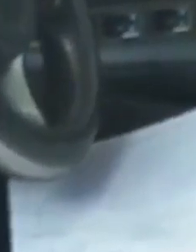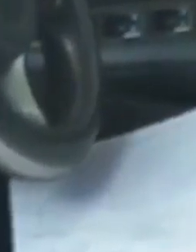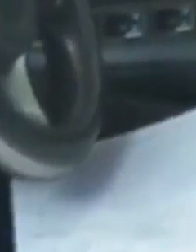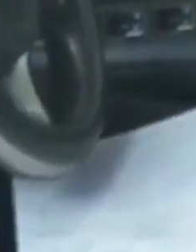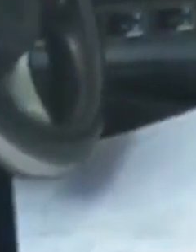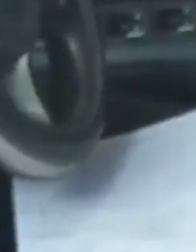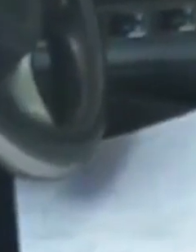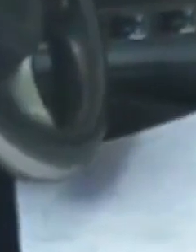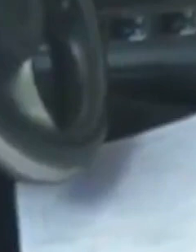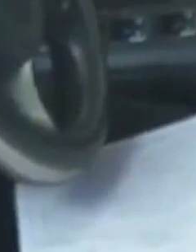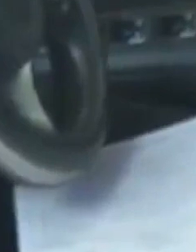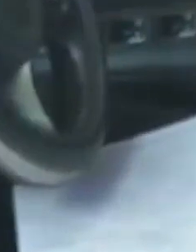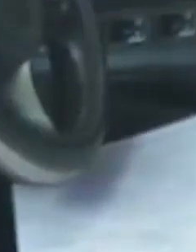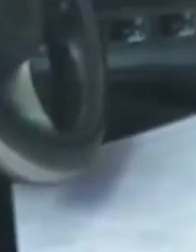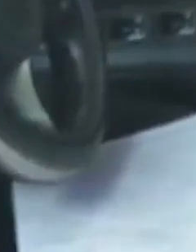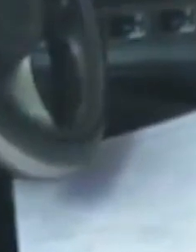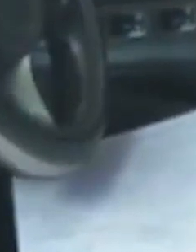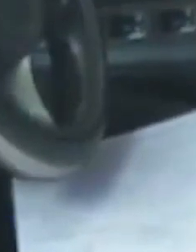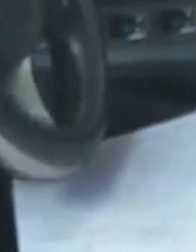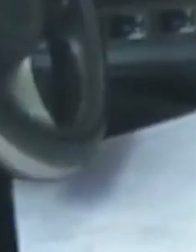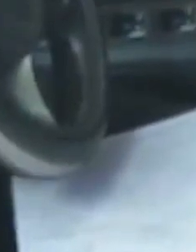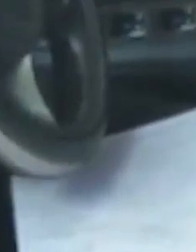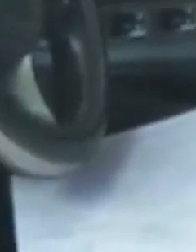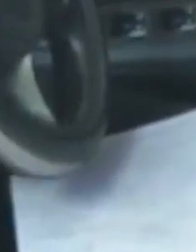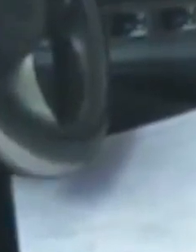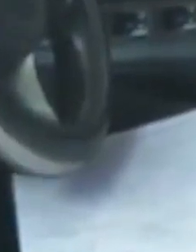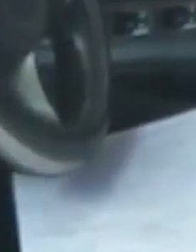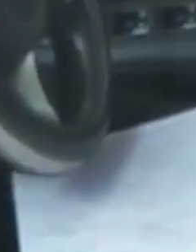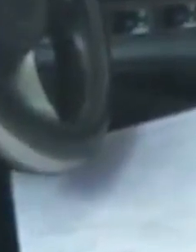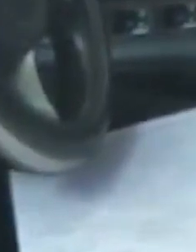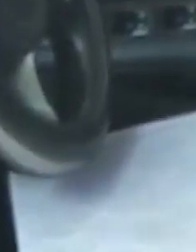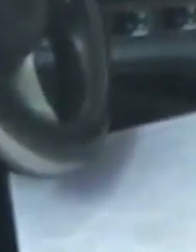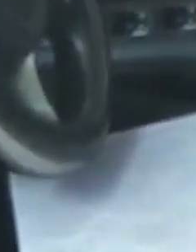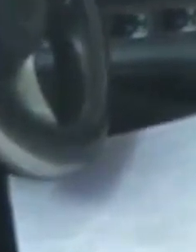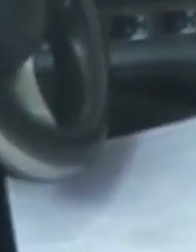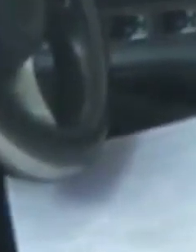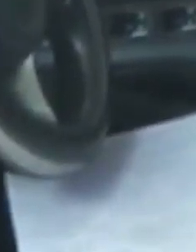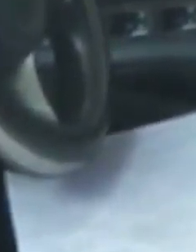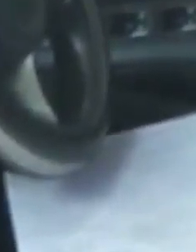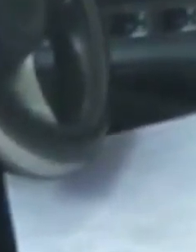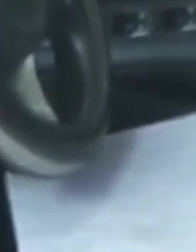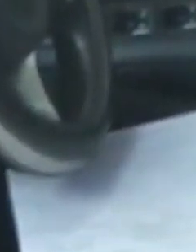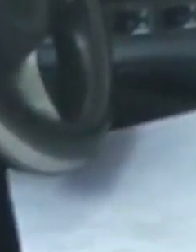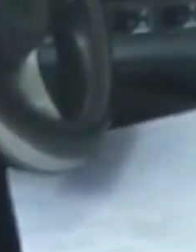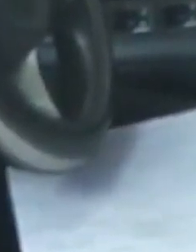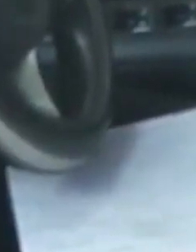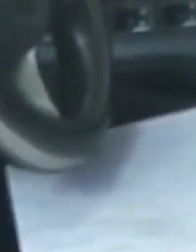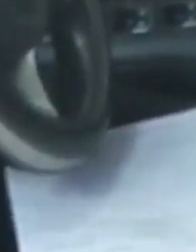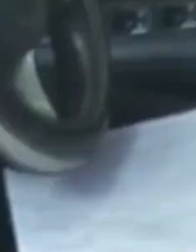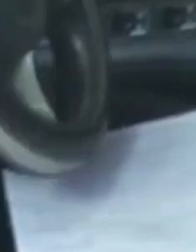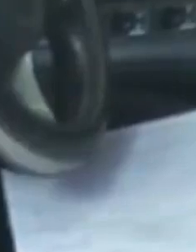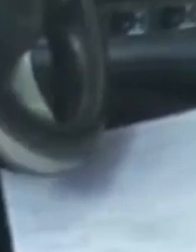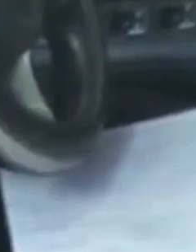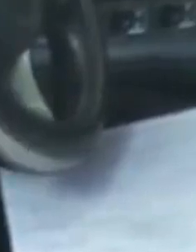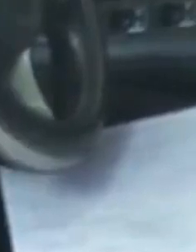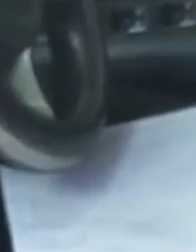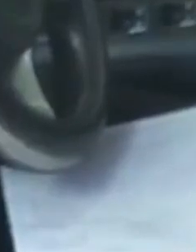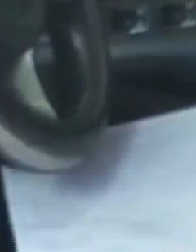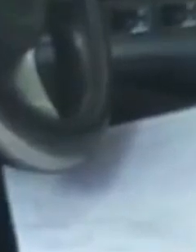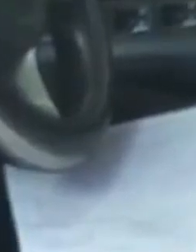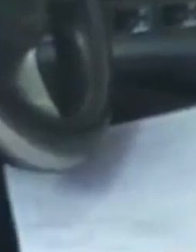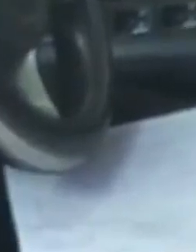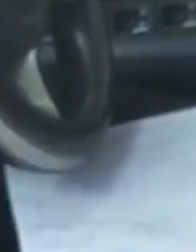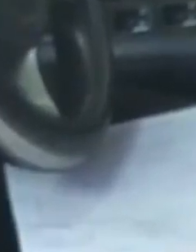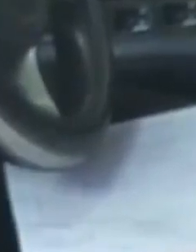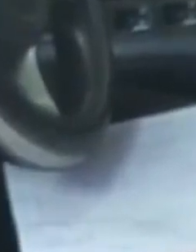has affected so many people. People are dying. Please come out and take your vaccine to prevent yourself from getting sick and